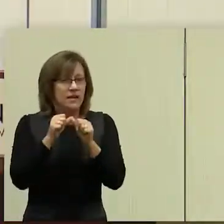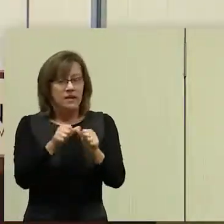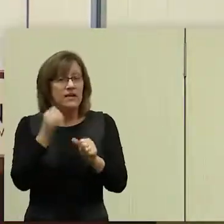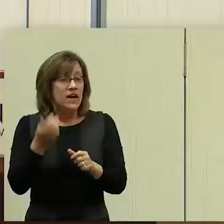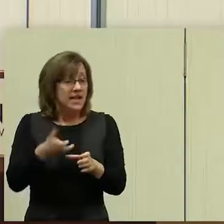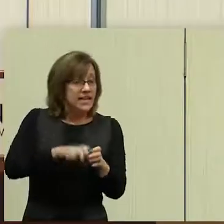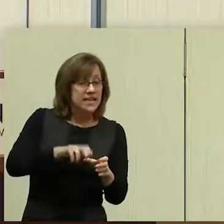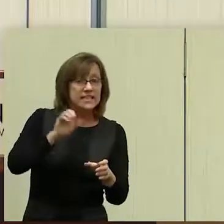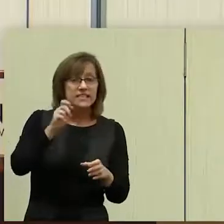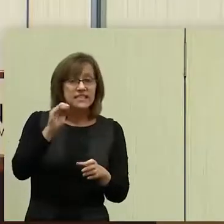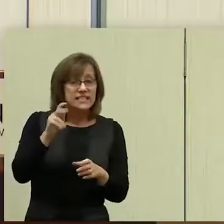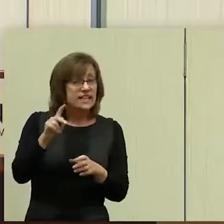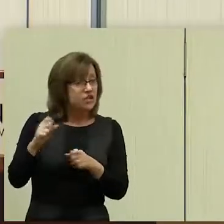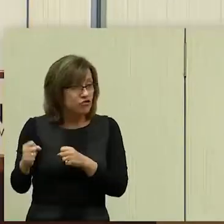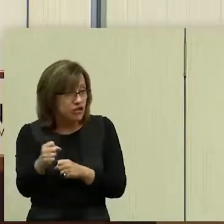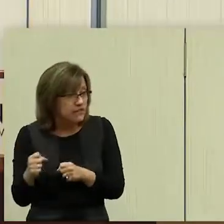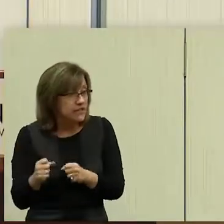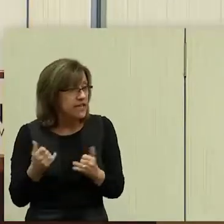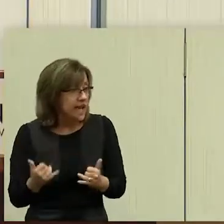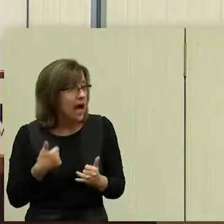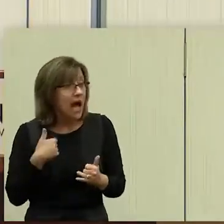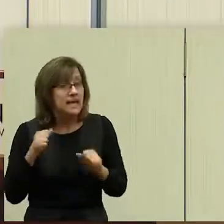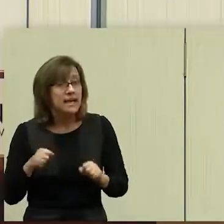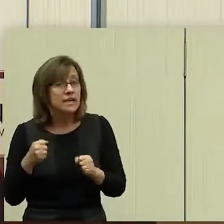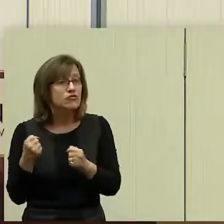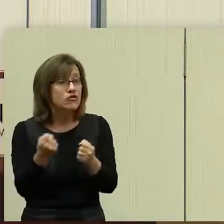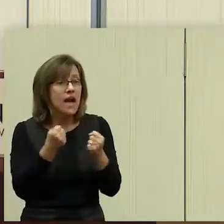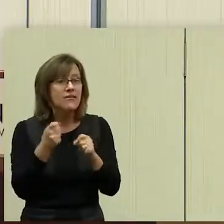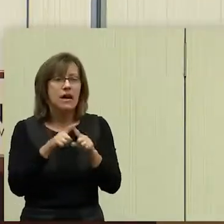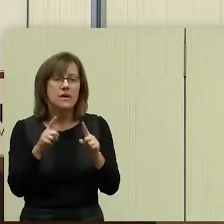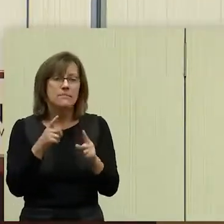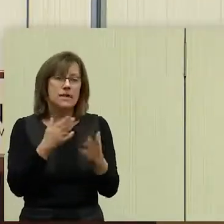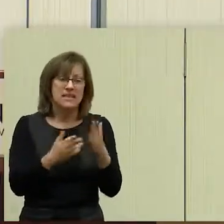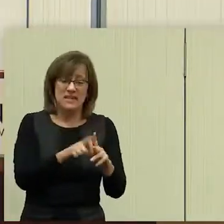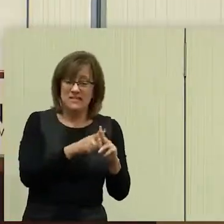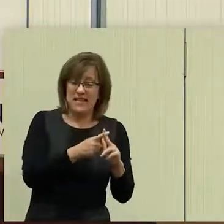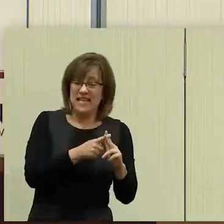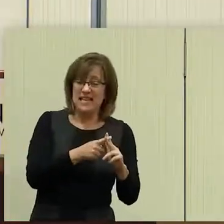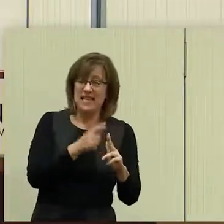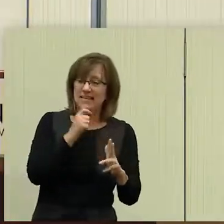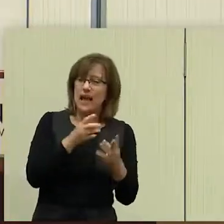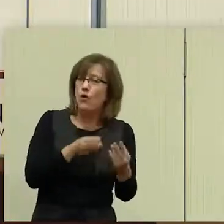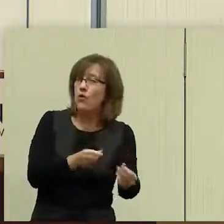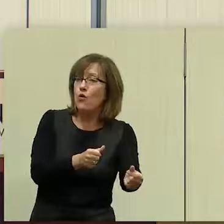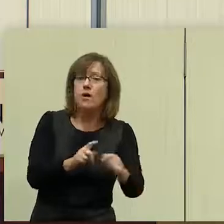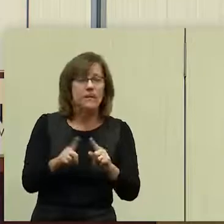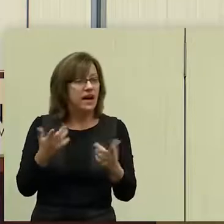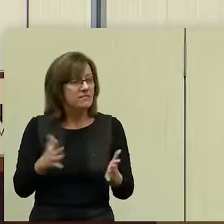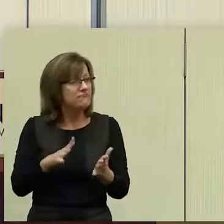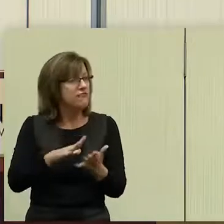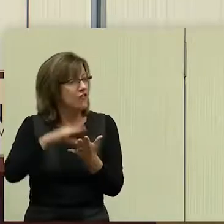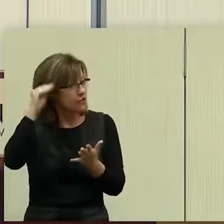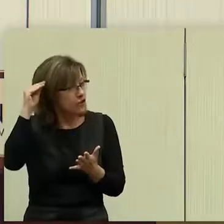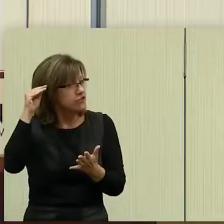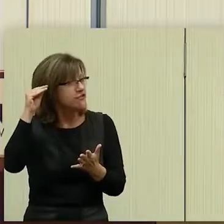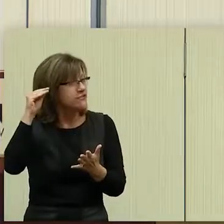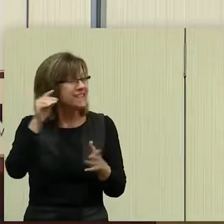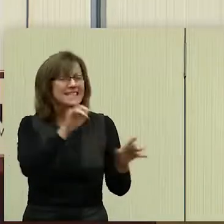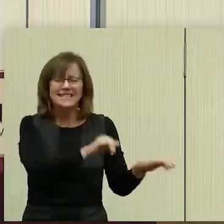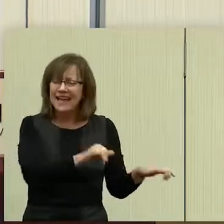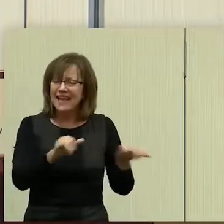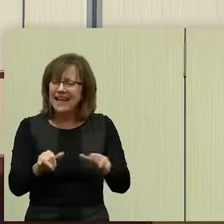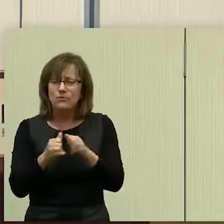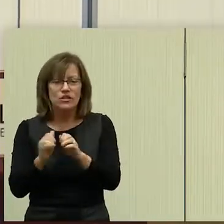shift now, I still can drive that car. I may not be super fluent at the beginning, but I've learned the skill. It's the same with children,